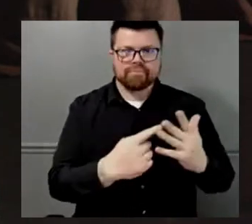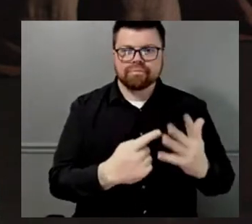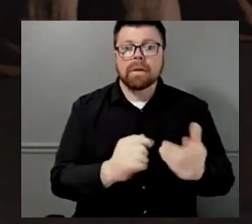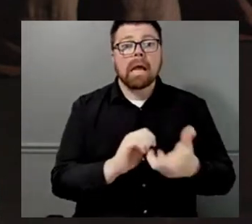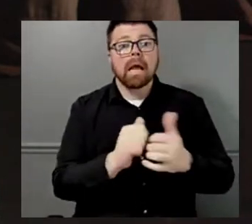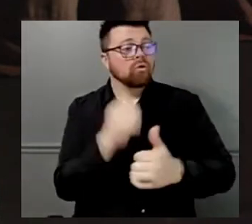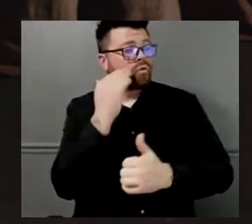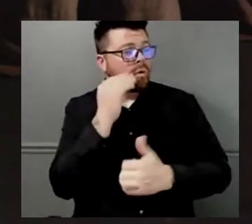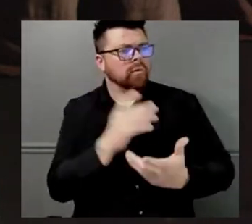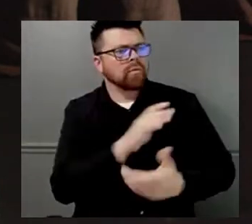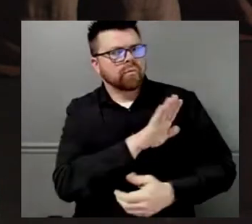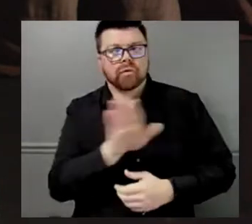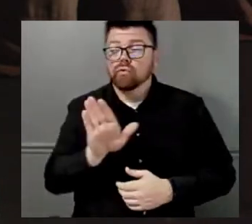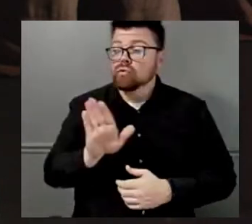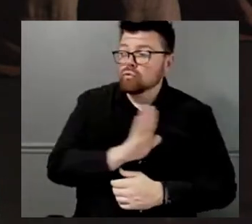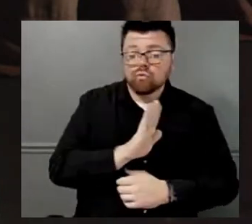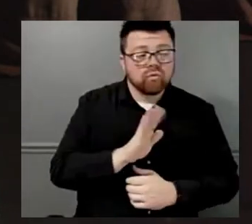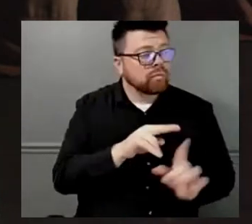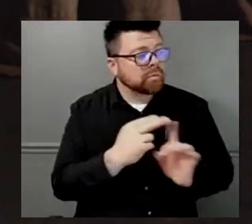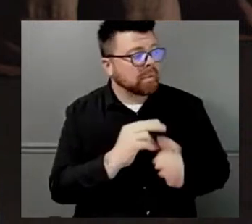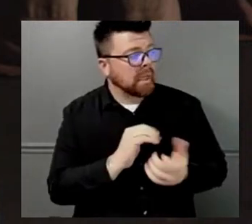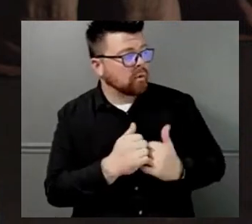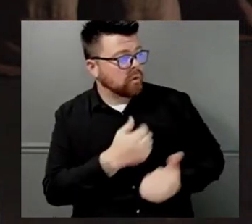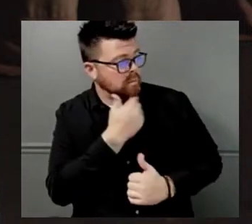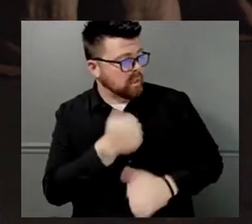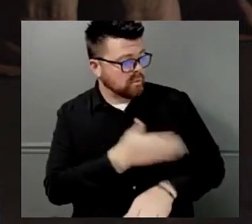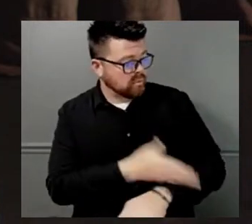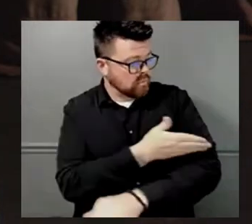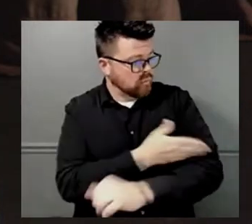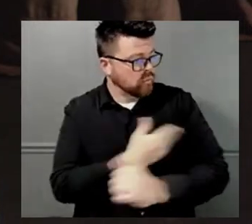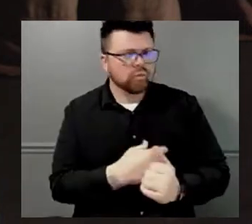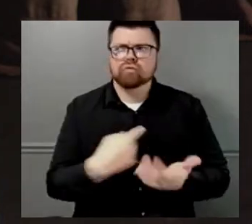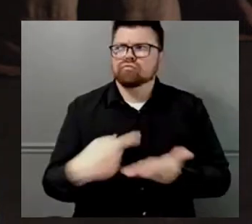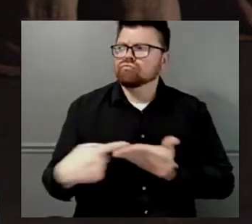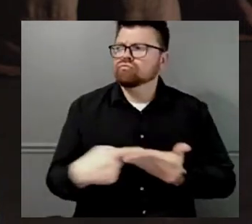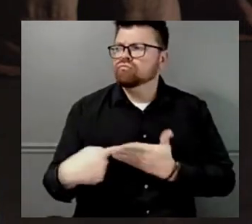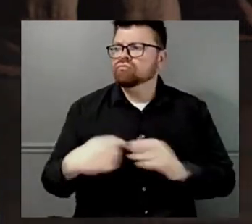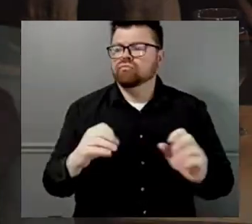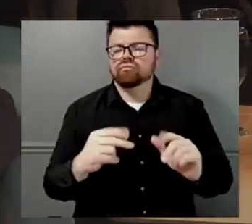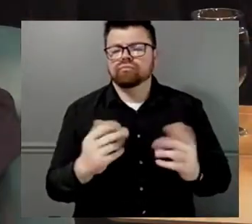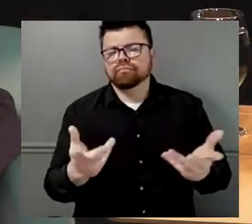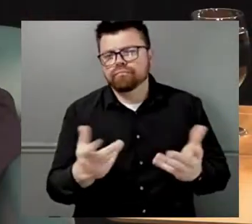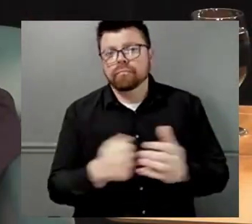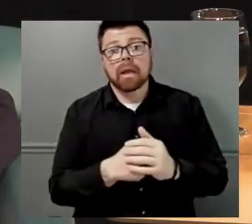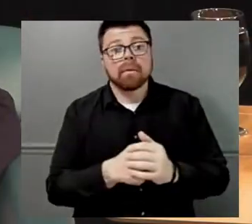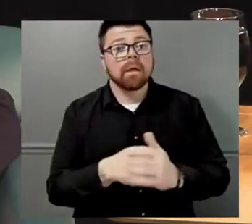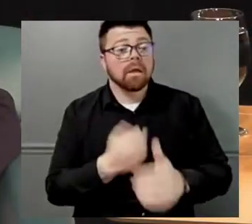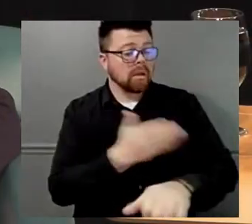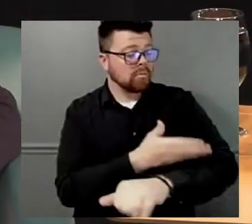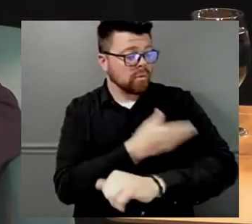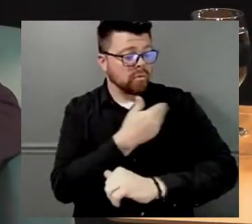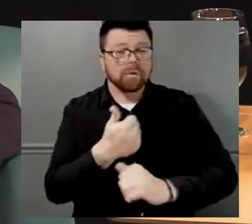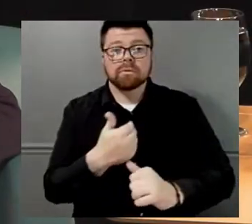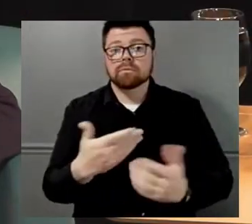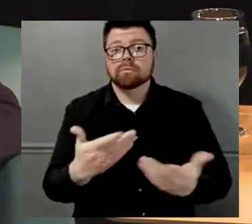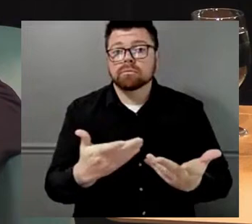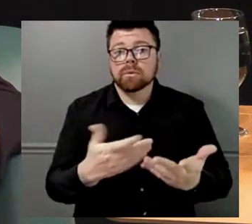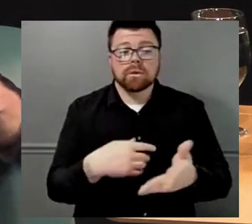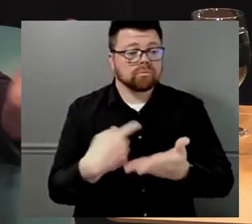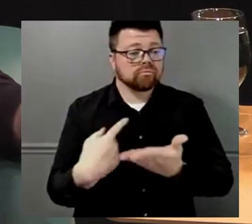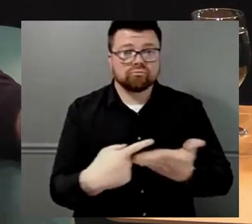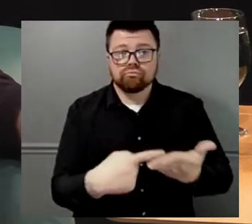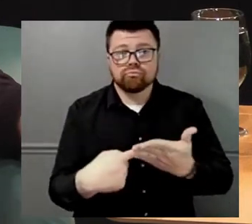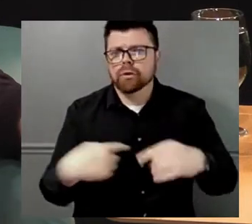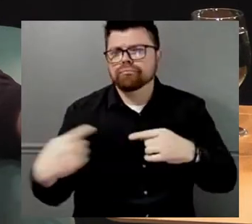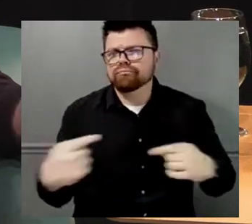how can we get better at arguing? I mean, I would say, you know, getting better at arguing fundamentally is about getting better